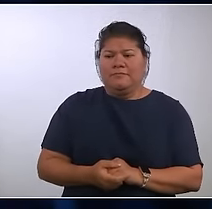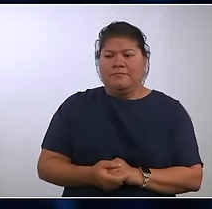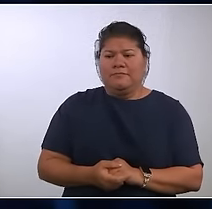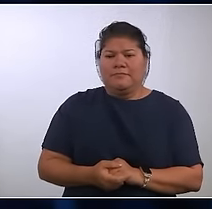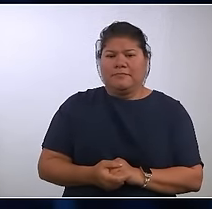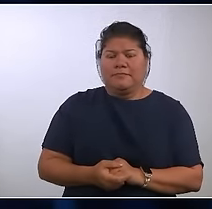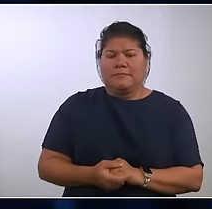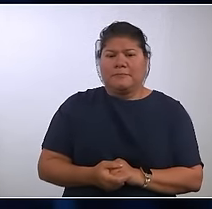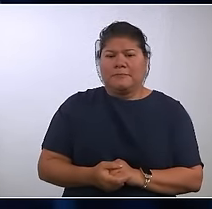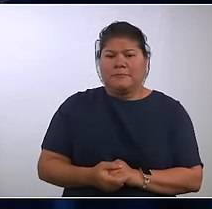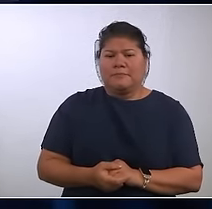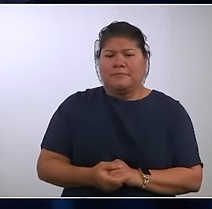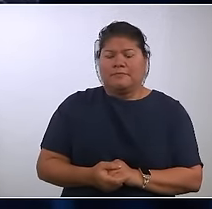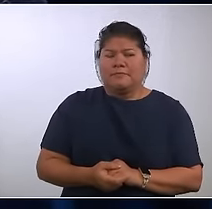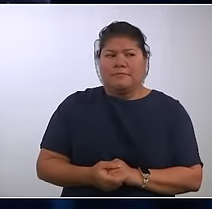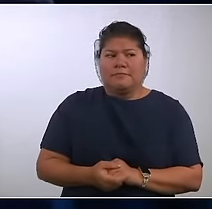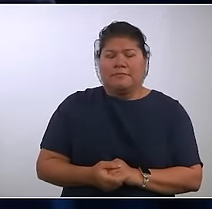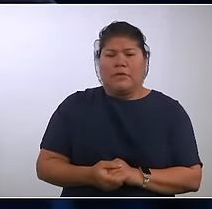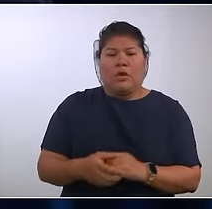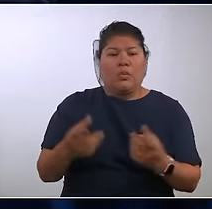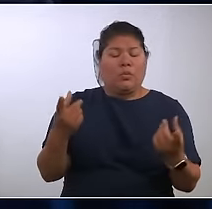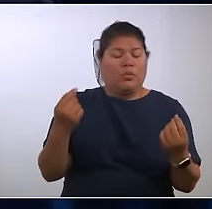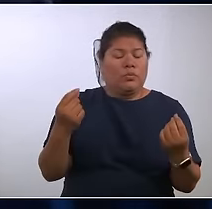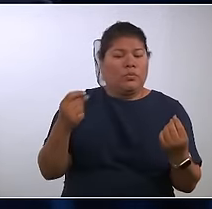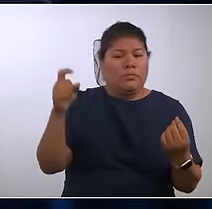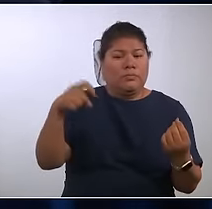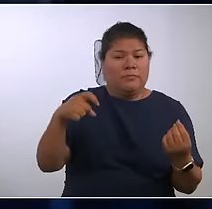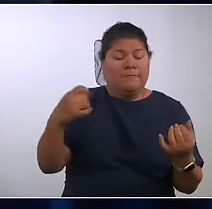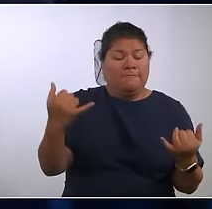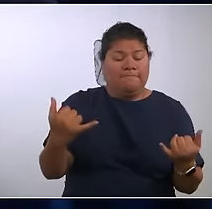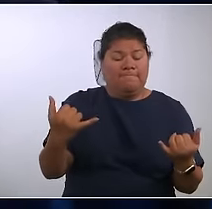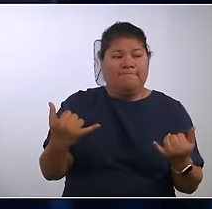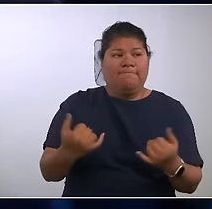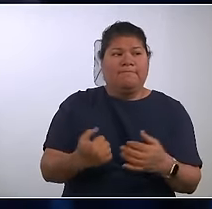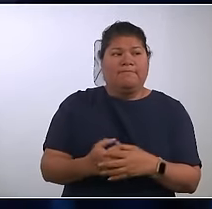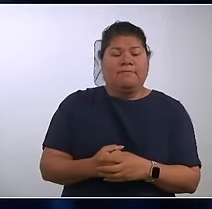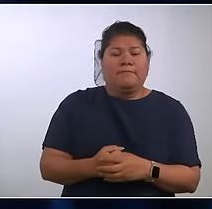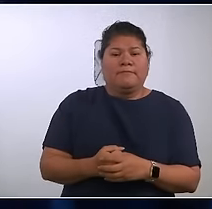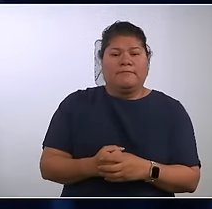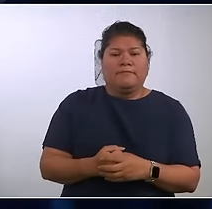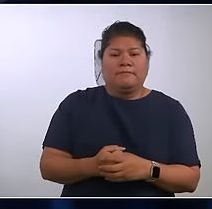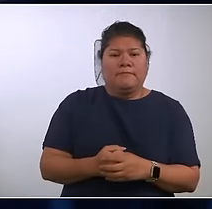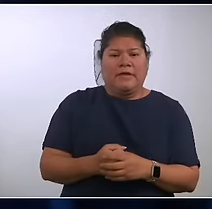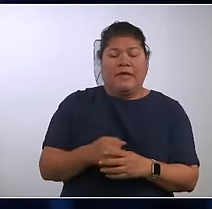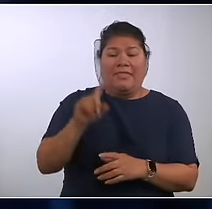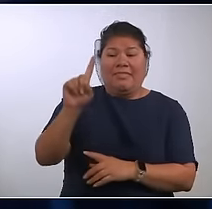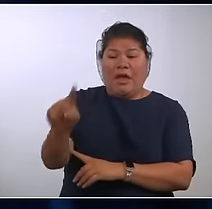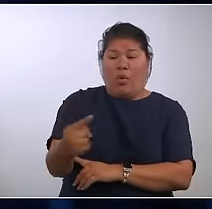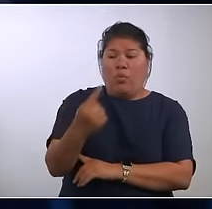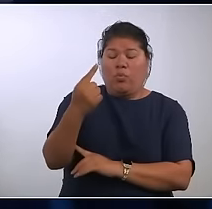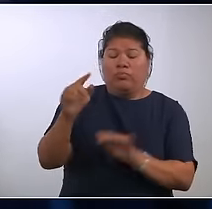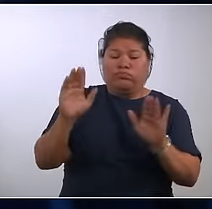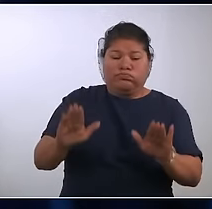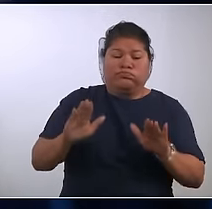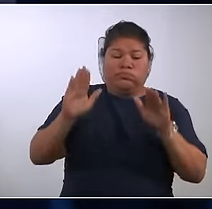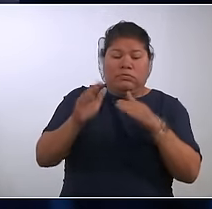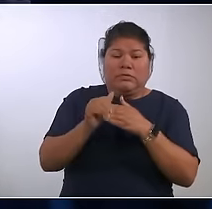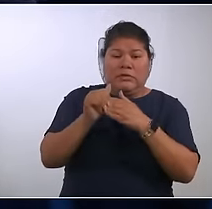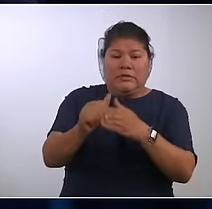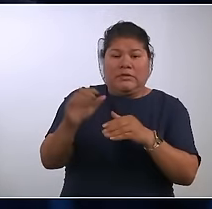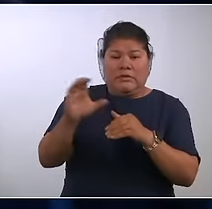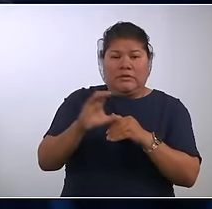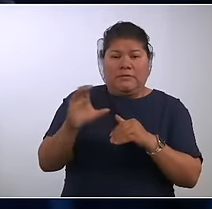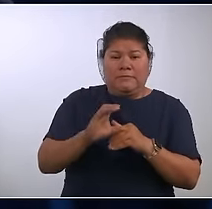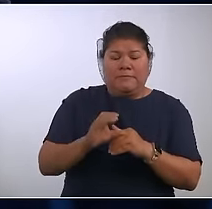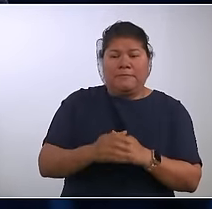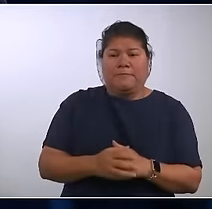Y lo que tenemos que hacer en este día, and what we need to do this day, es que ese único gran líder de la